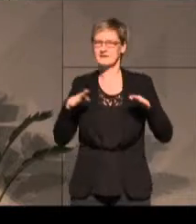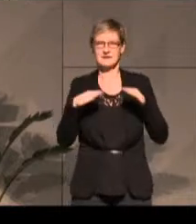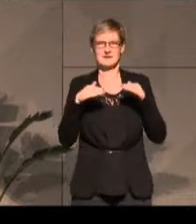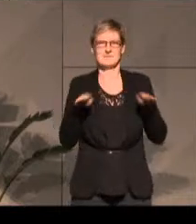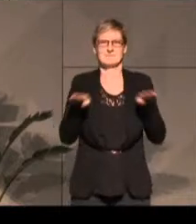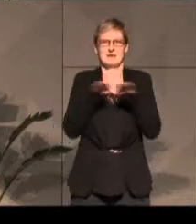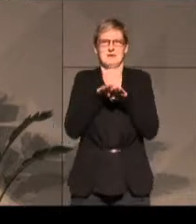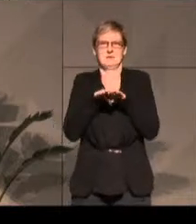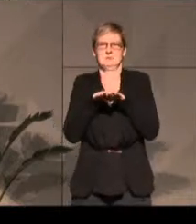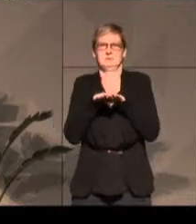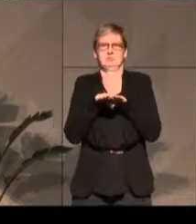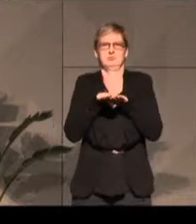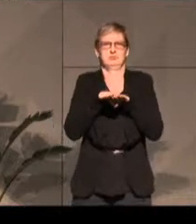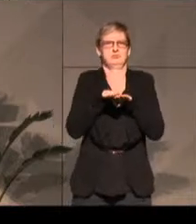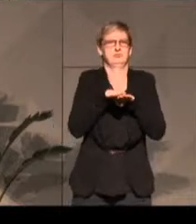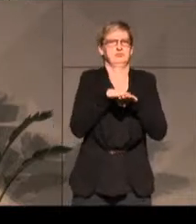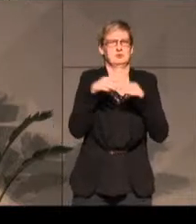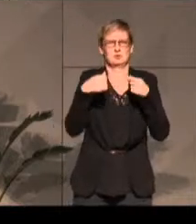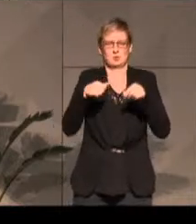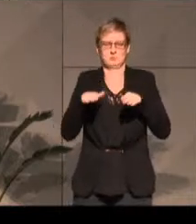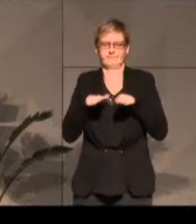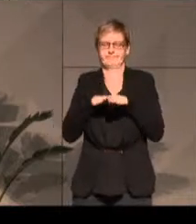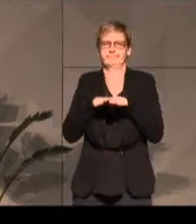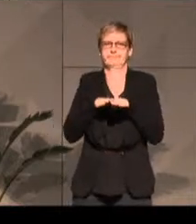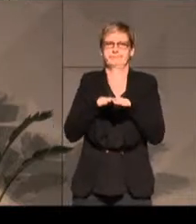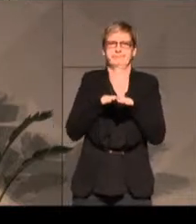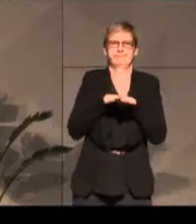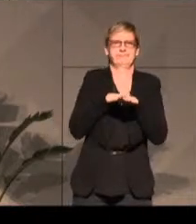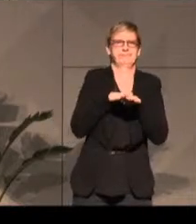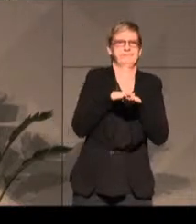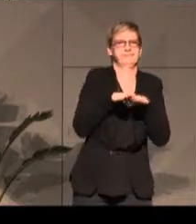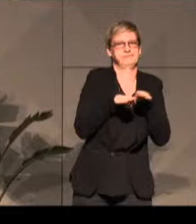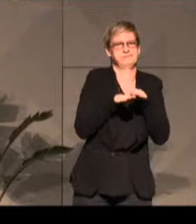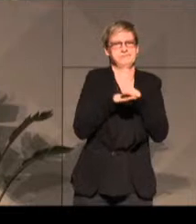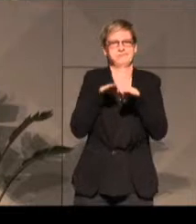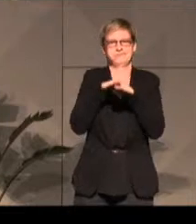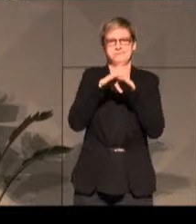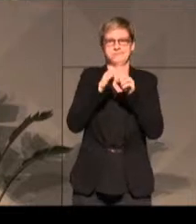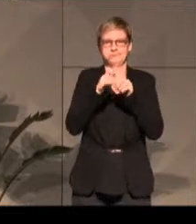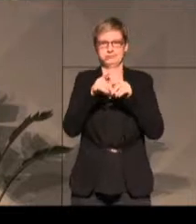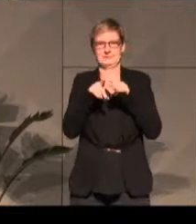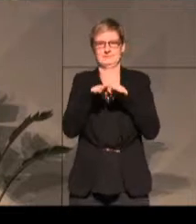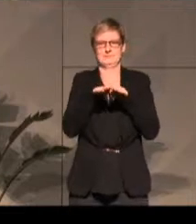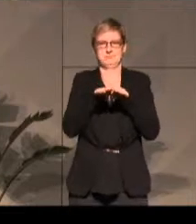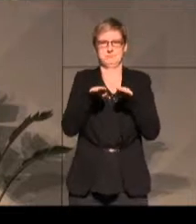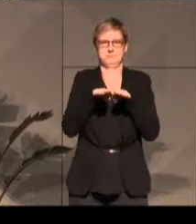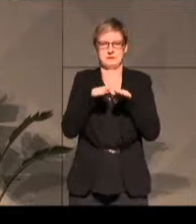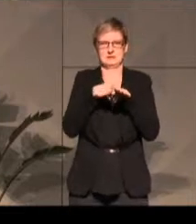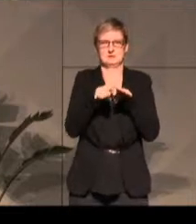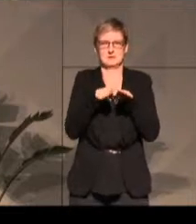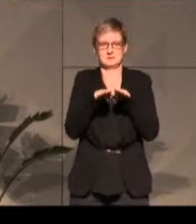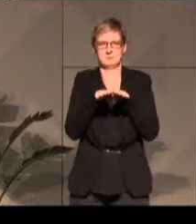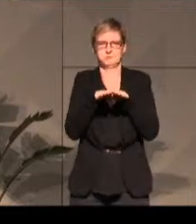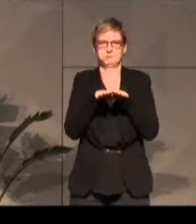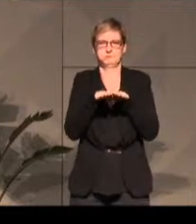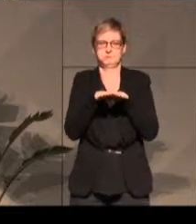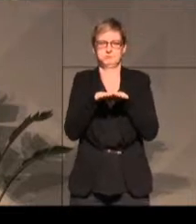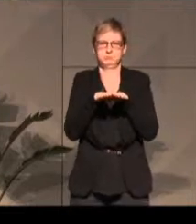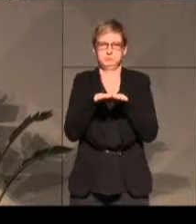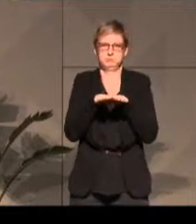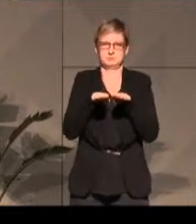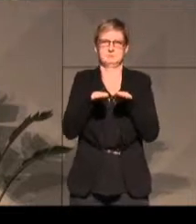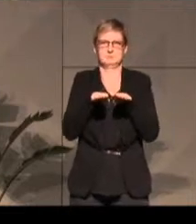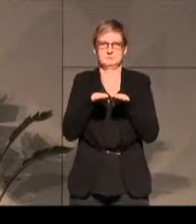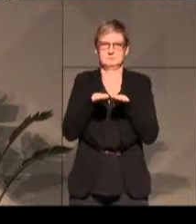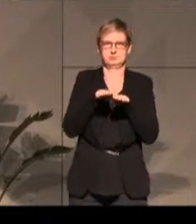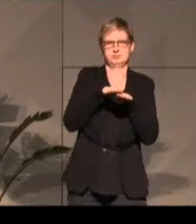of pressure rises and forms ridges. This happens because of the high pressure when the ice flows break